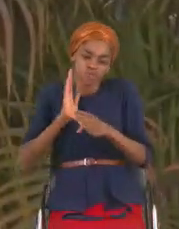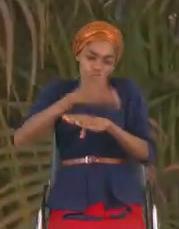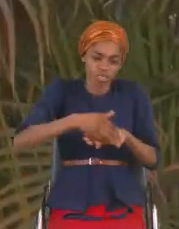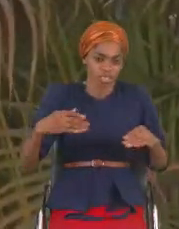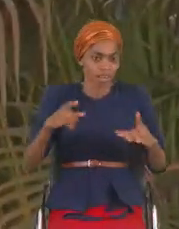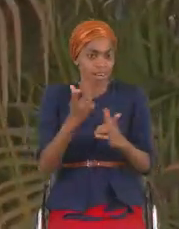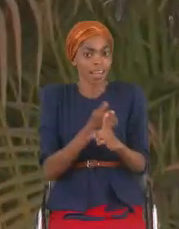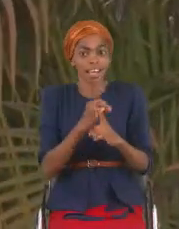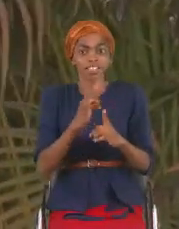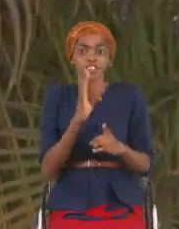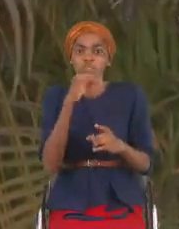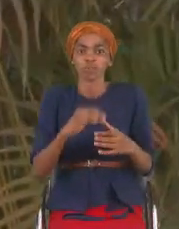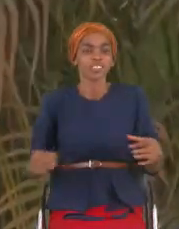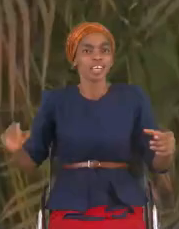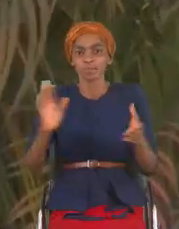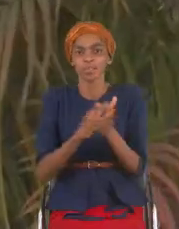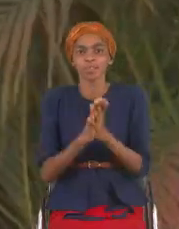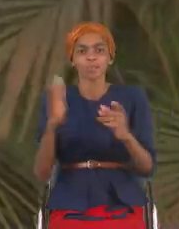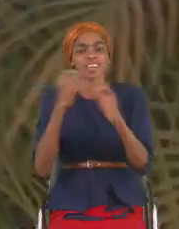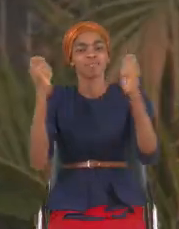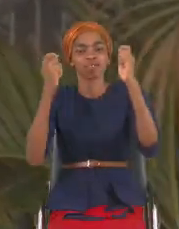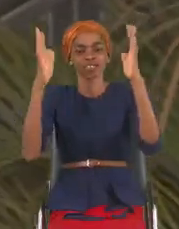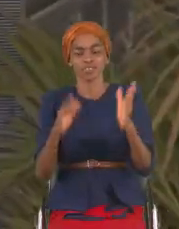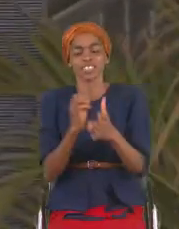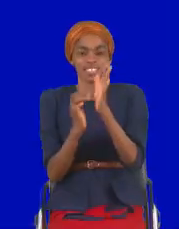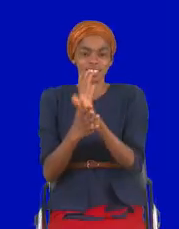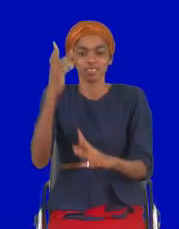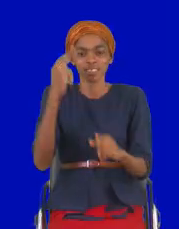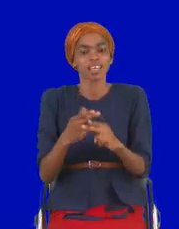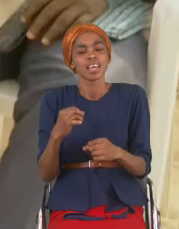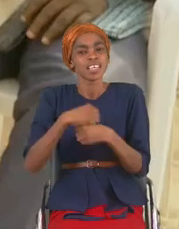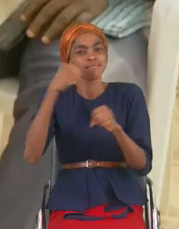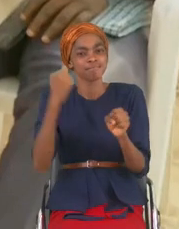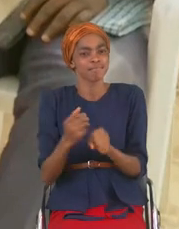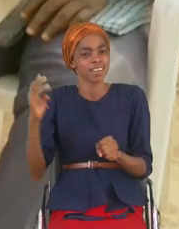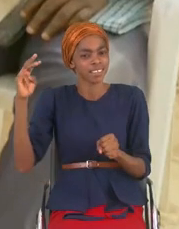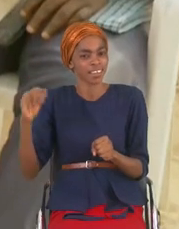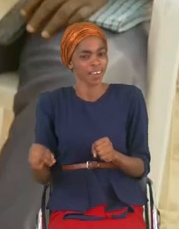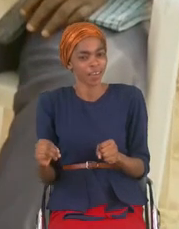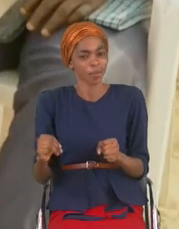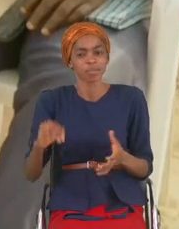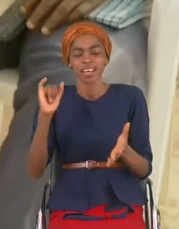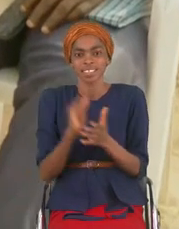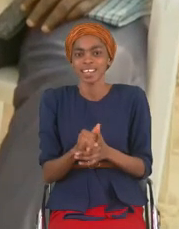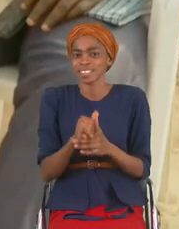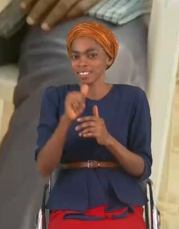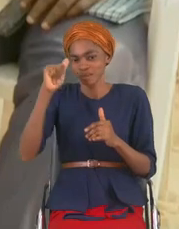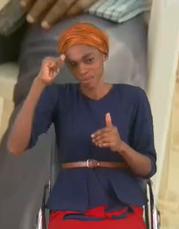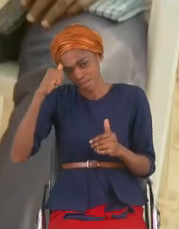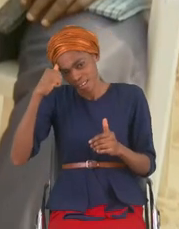hurdle. You have now become a conqueror in Jesus' name. And he made him that remaineth